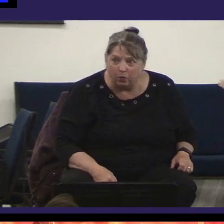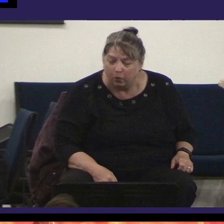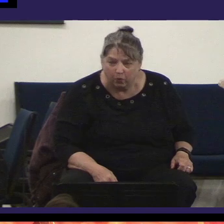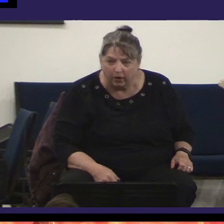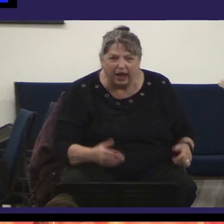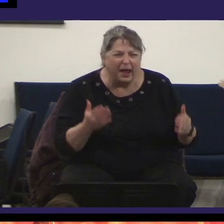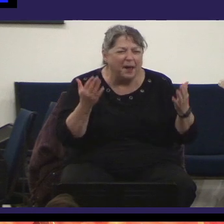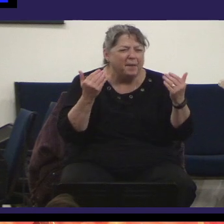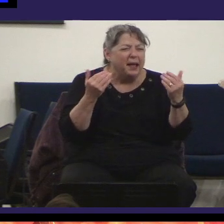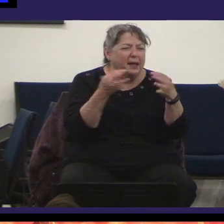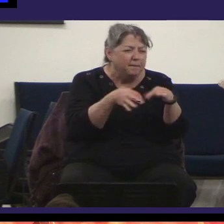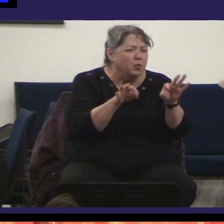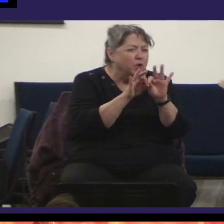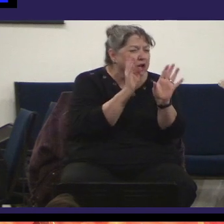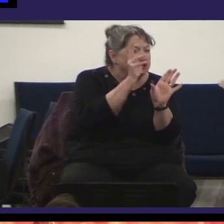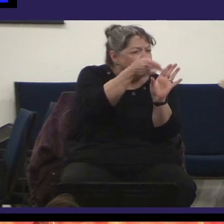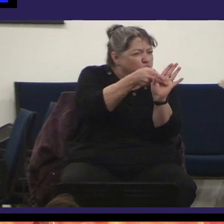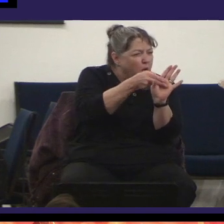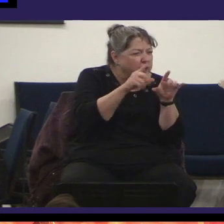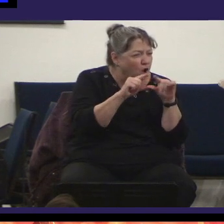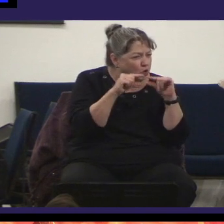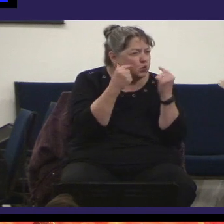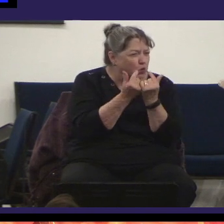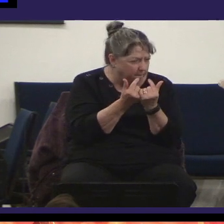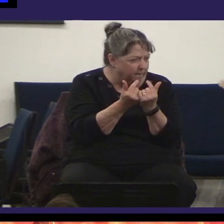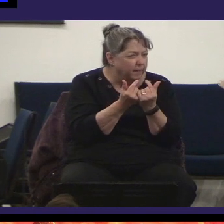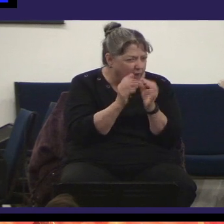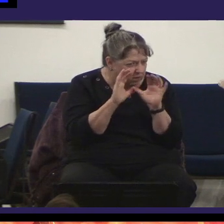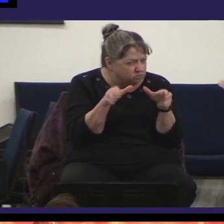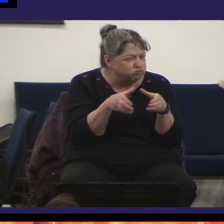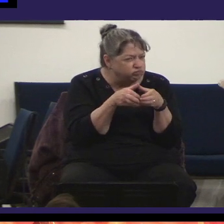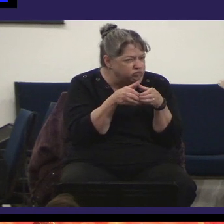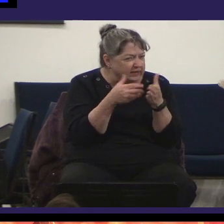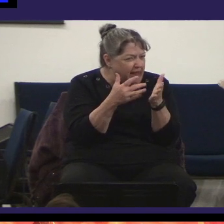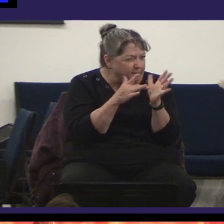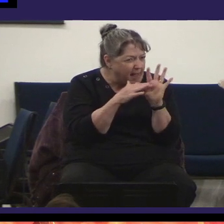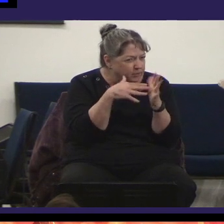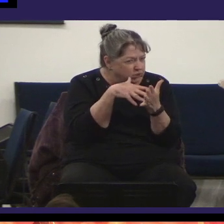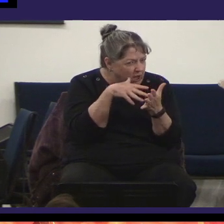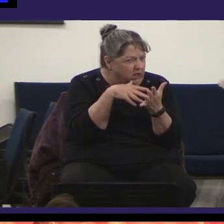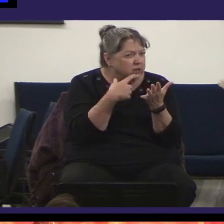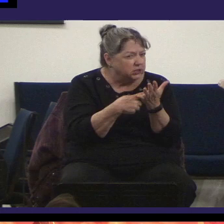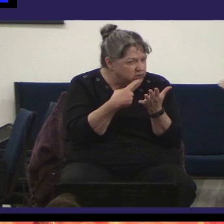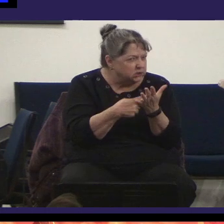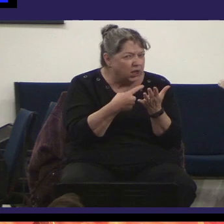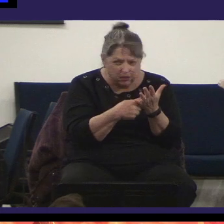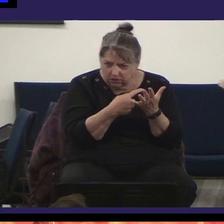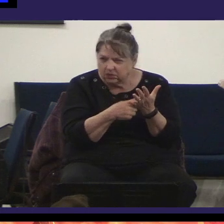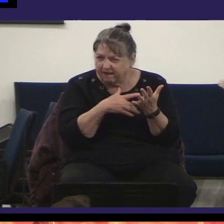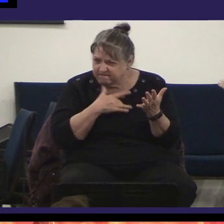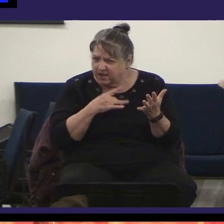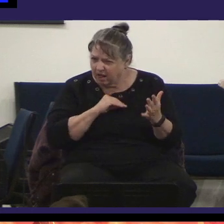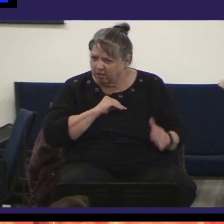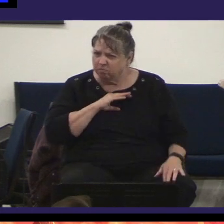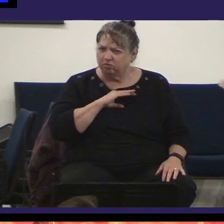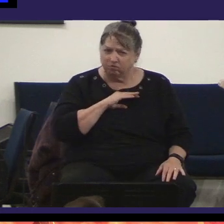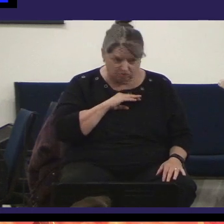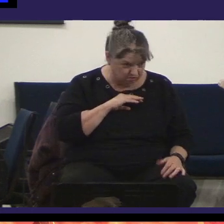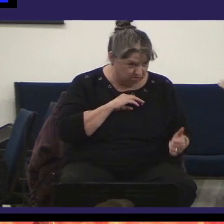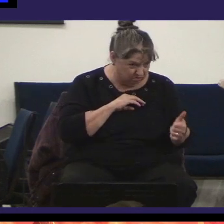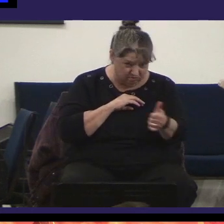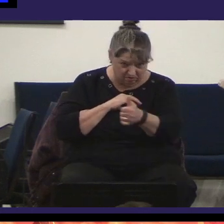small group and share the things that are on your heart and be encouraged as we